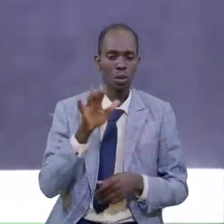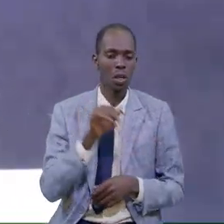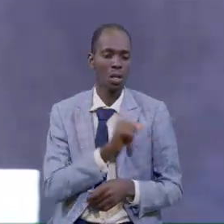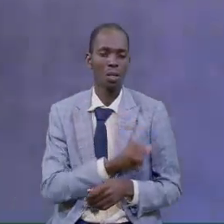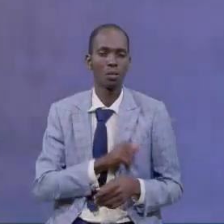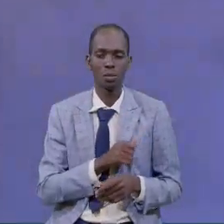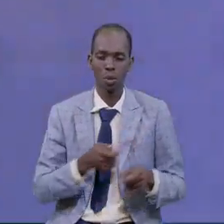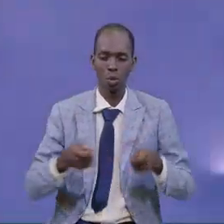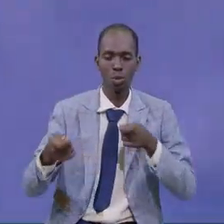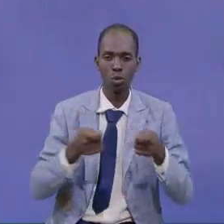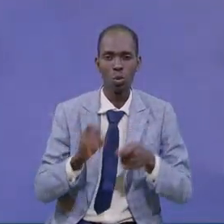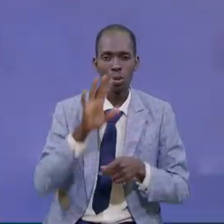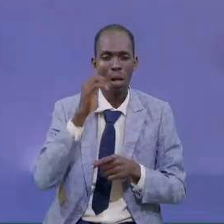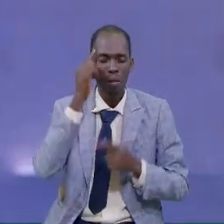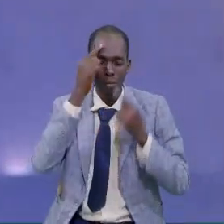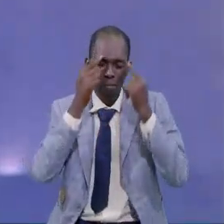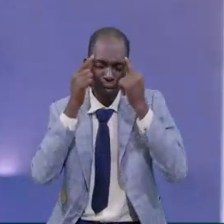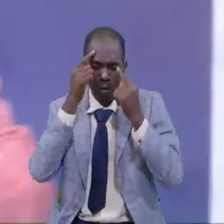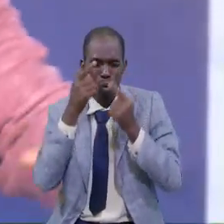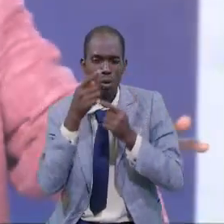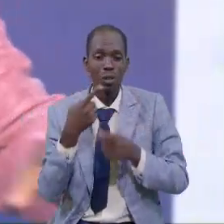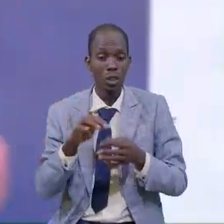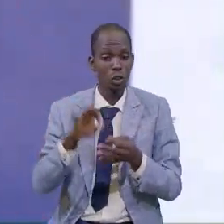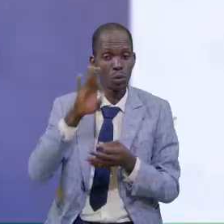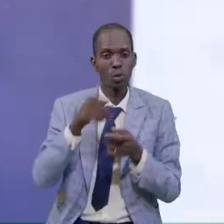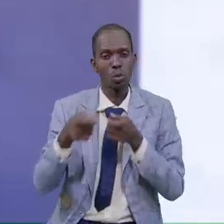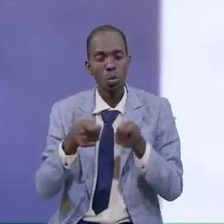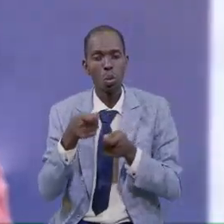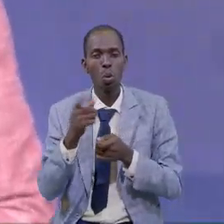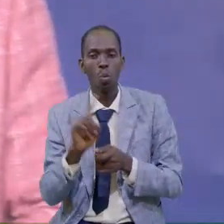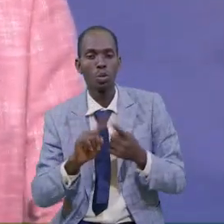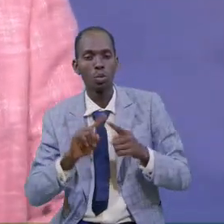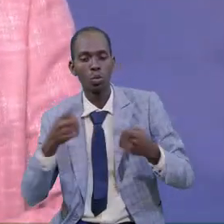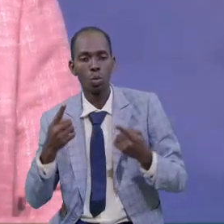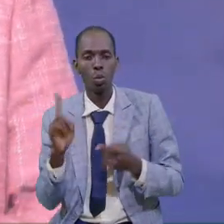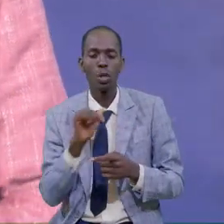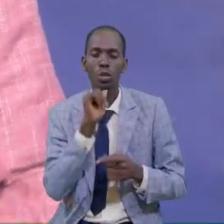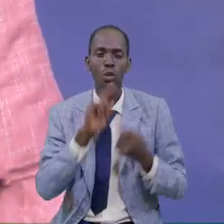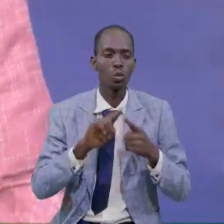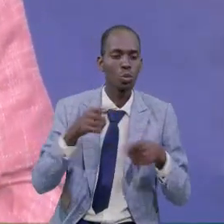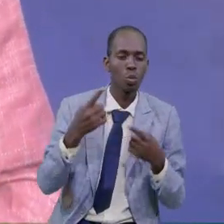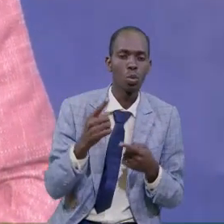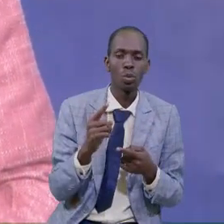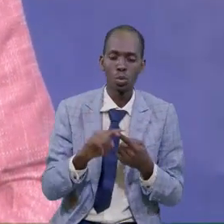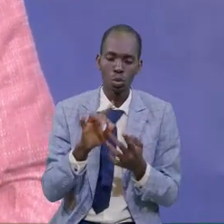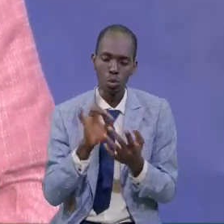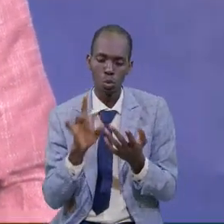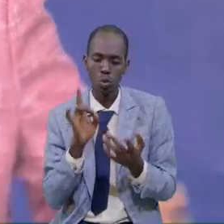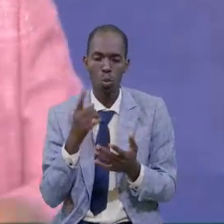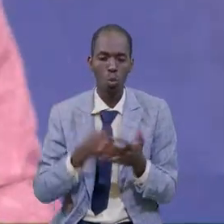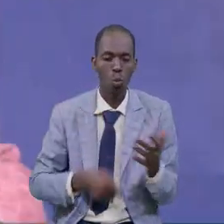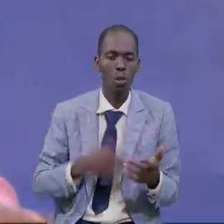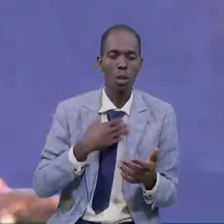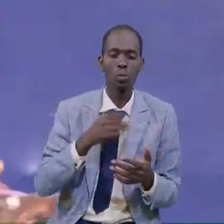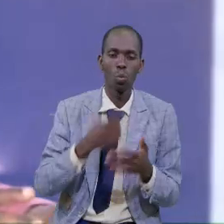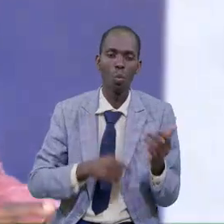what they do, what they don't do, where they go, where they don't go, and what they choose and what they do not choose. They don't have themselves.